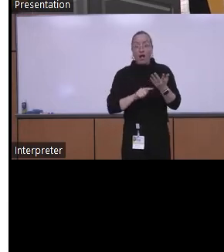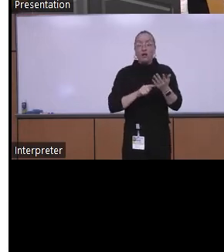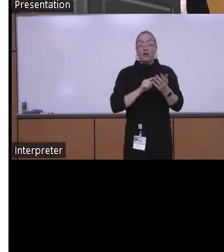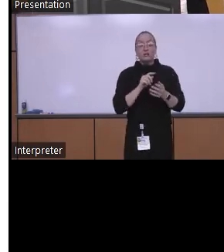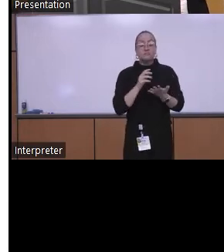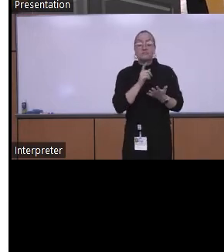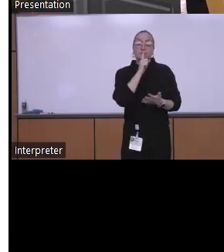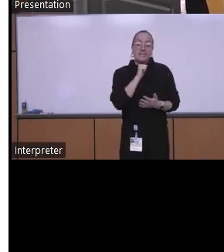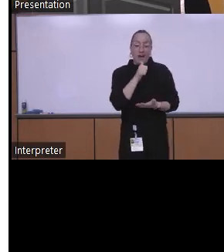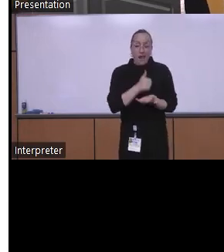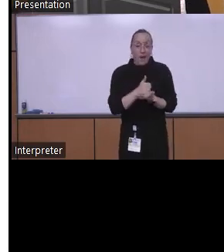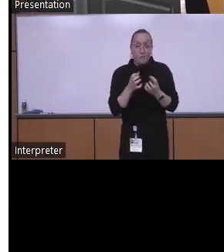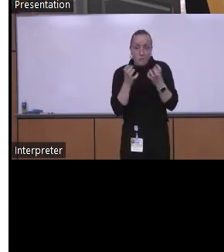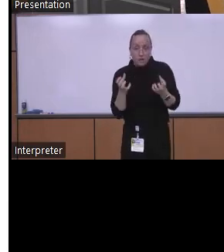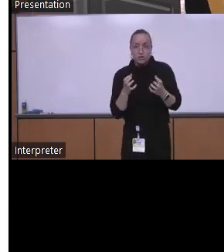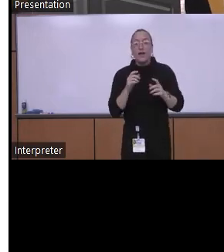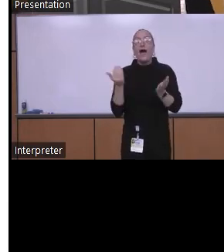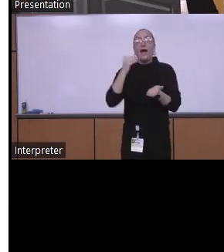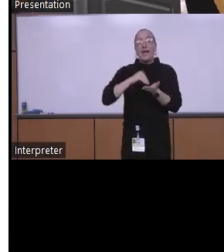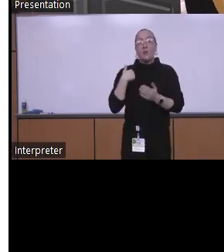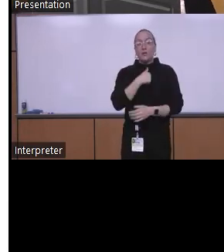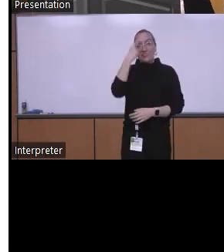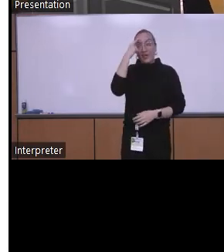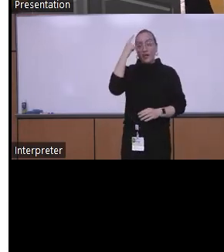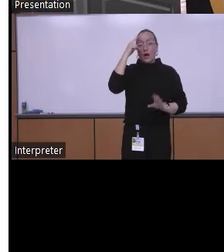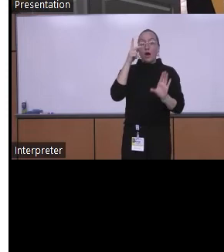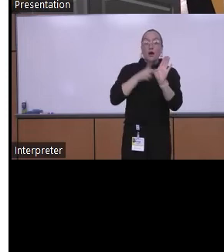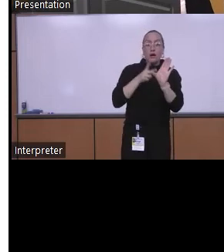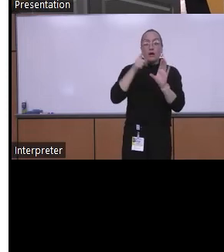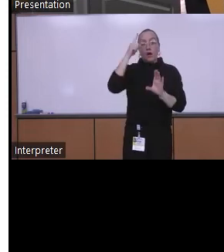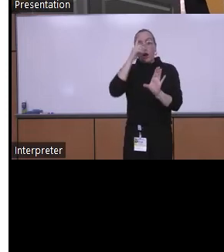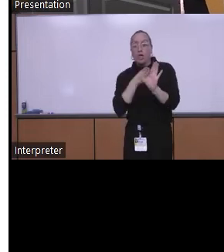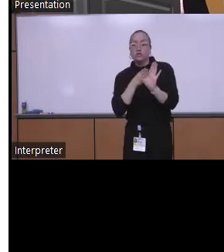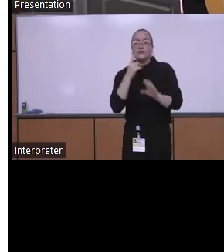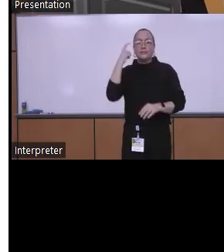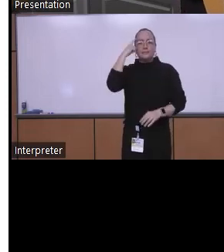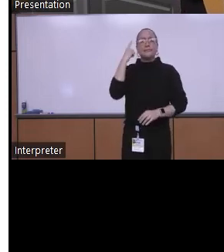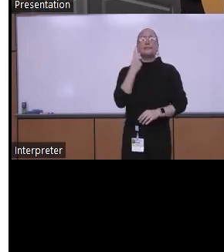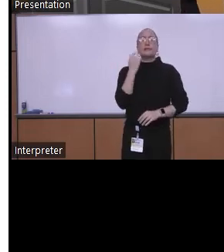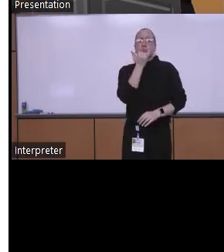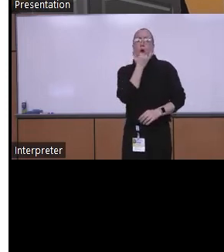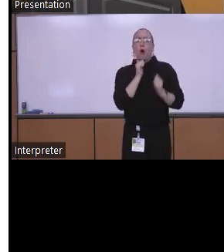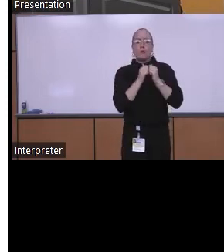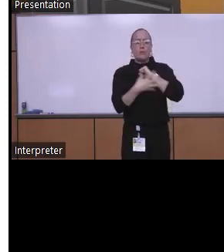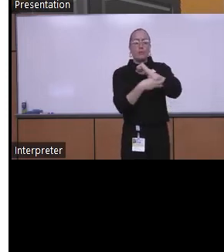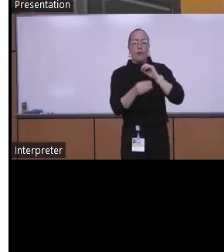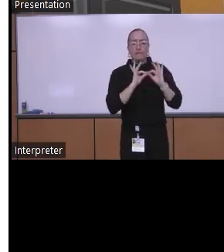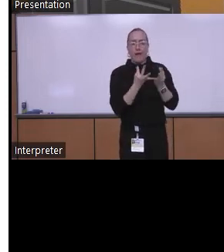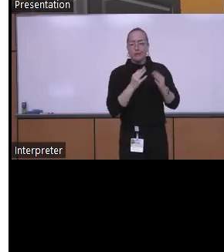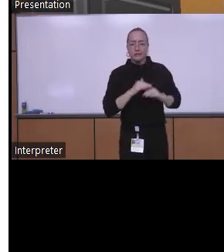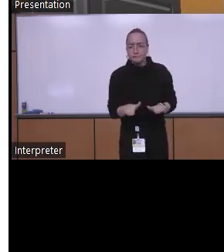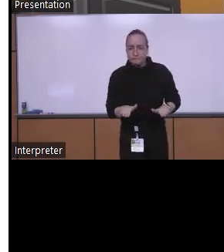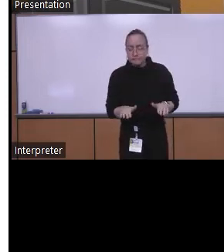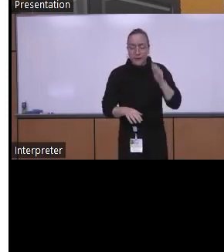based on the faulty assumption that something is wrong psychiatrically or psychologically, or something is wrong with struggling and poor families. Parents are often coerced